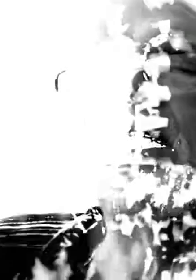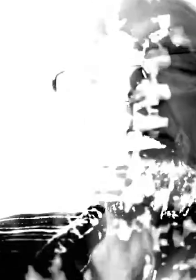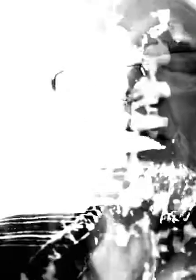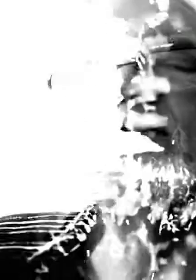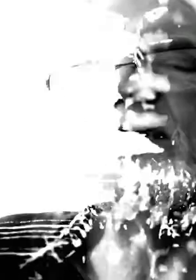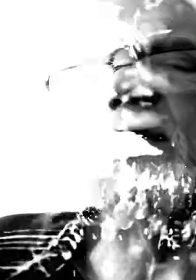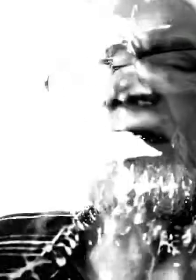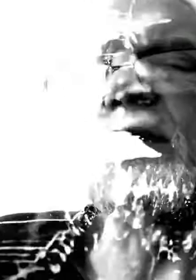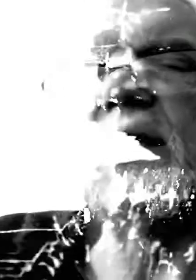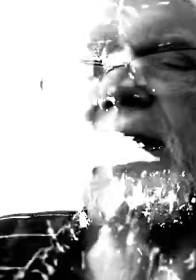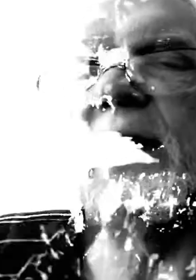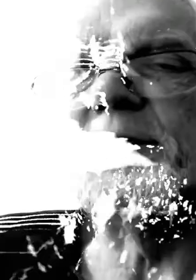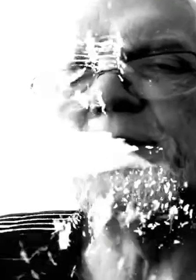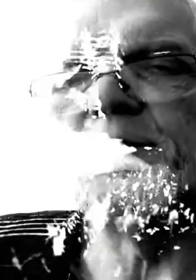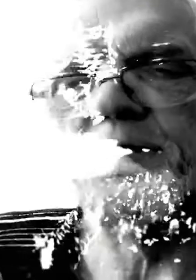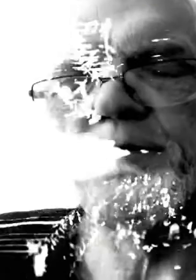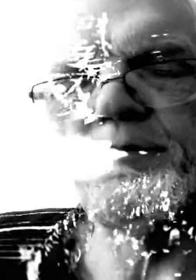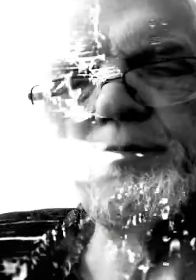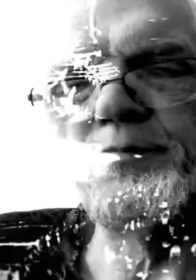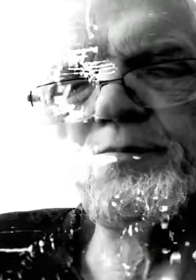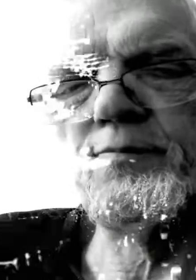I'm confident that you can.